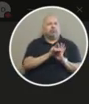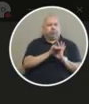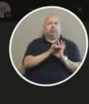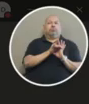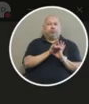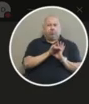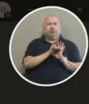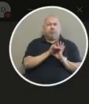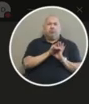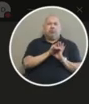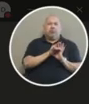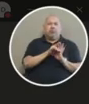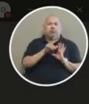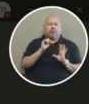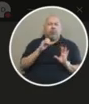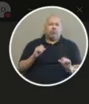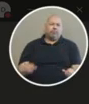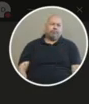the virus.